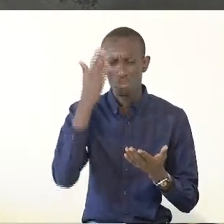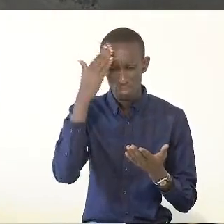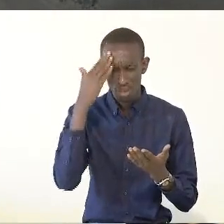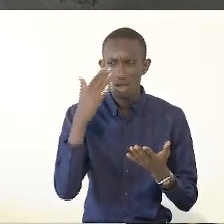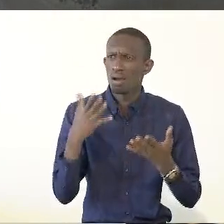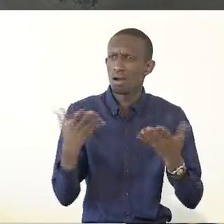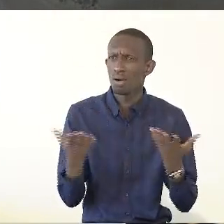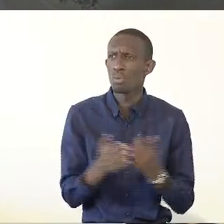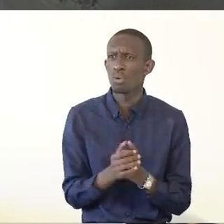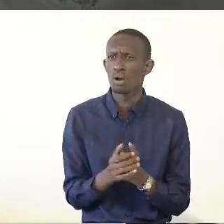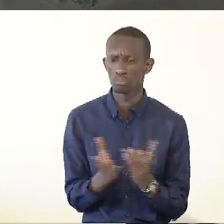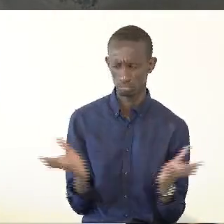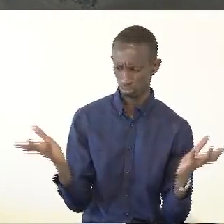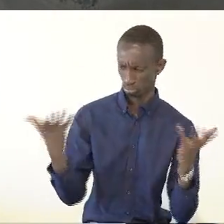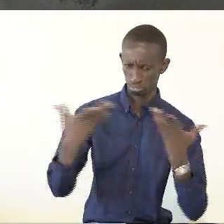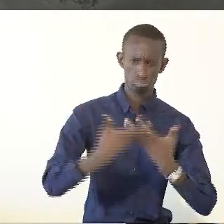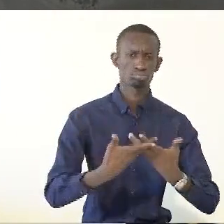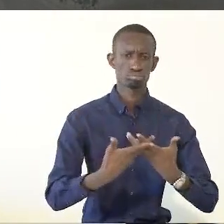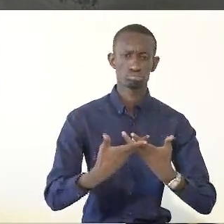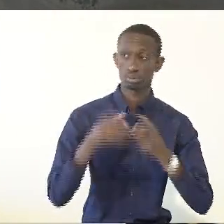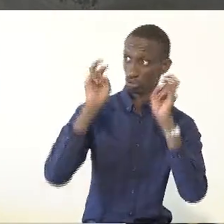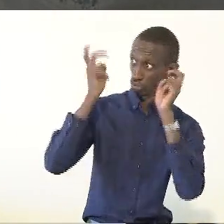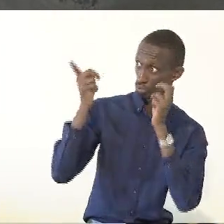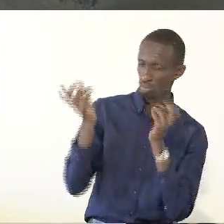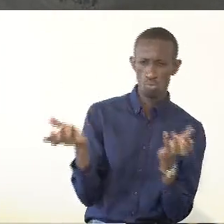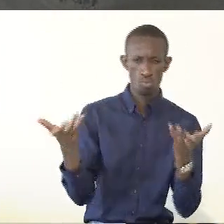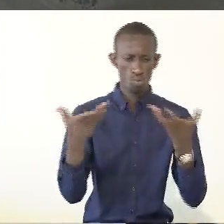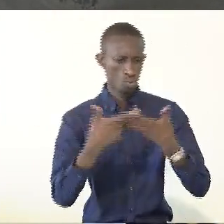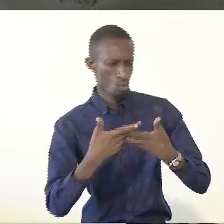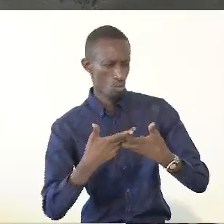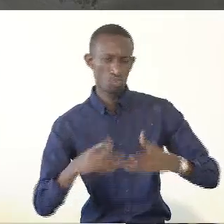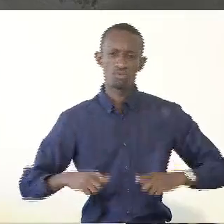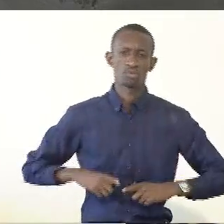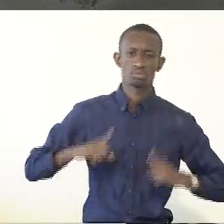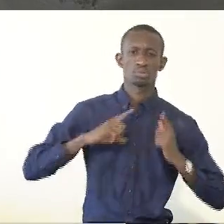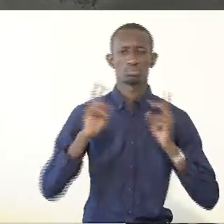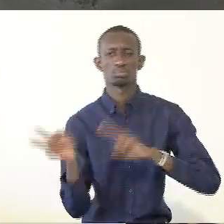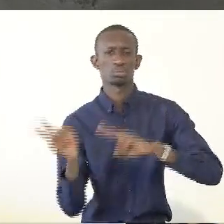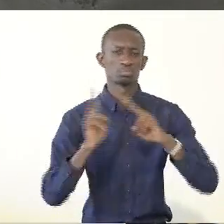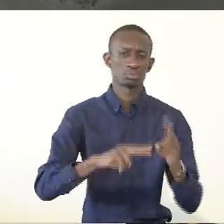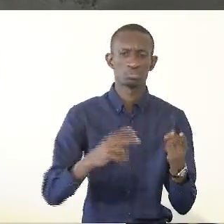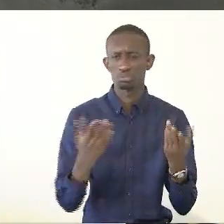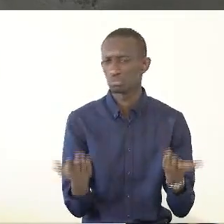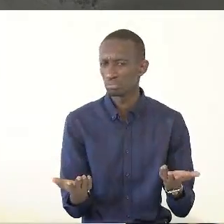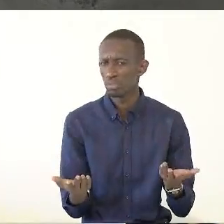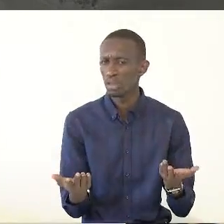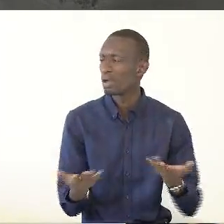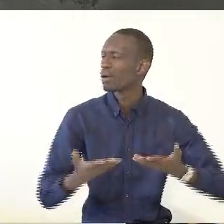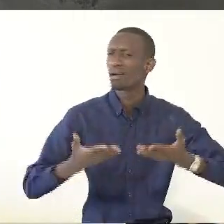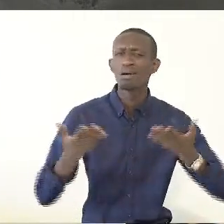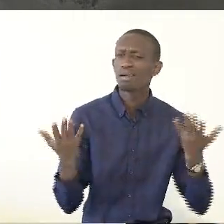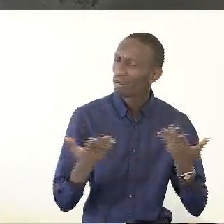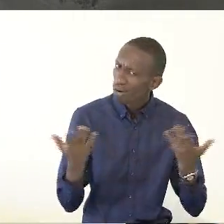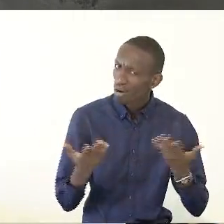to be able, at the end of this lesson, to be able to tell people where this lesson can be applied in